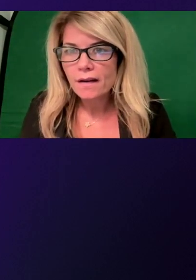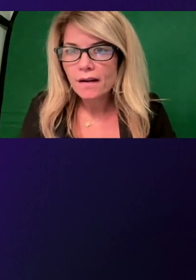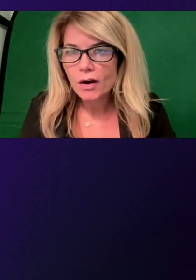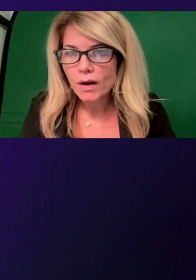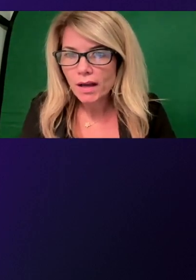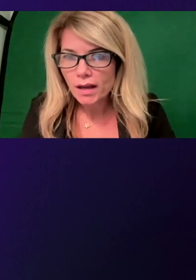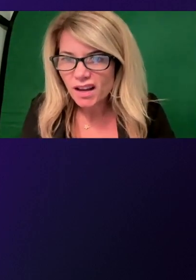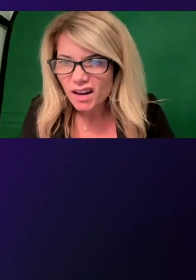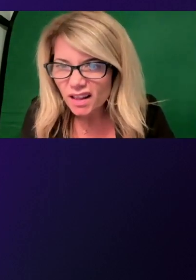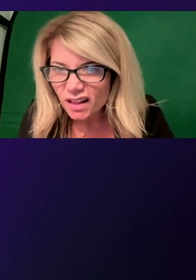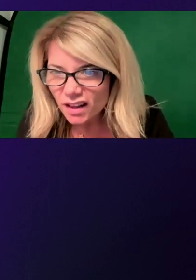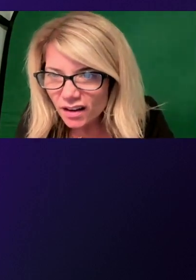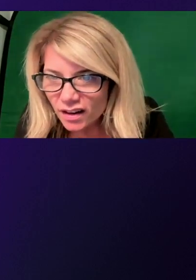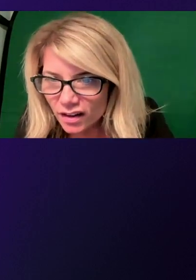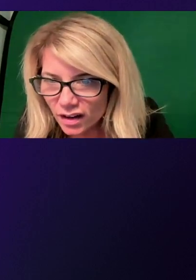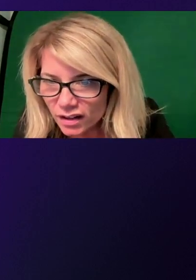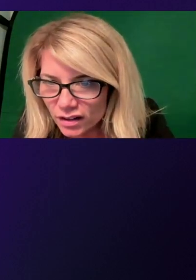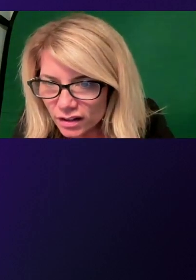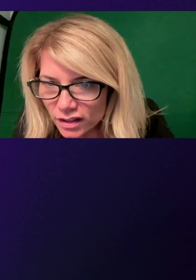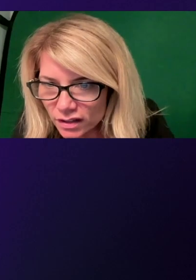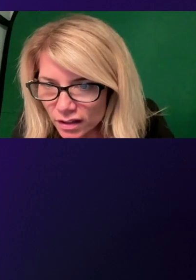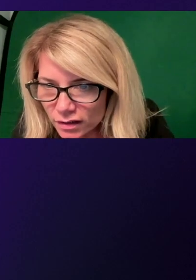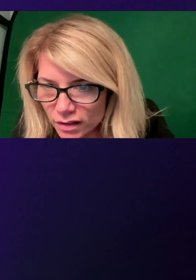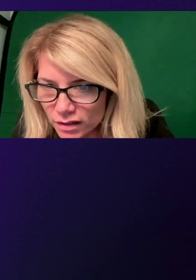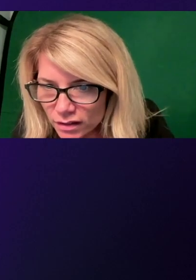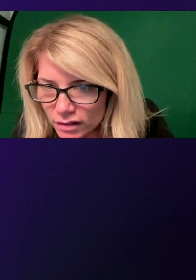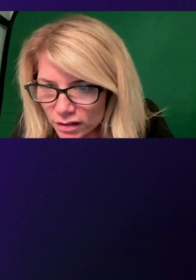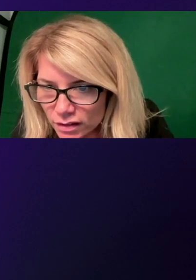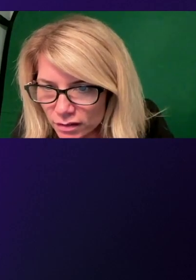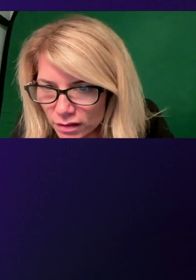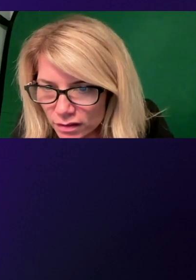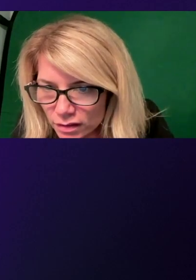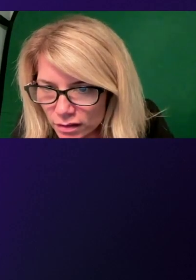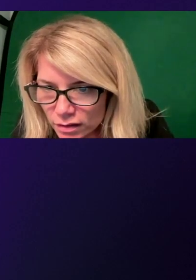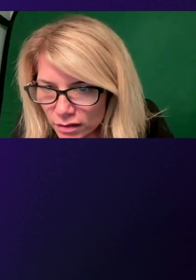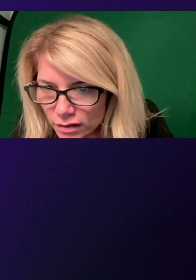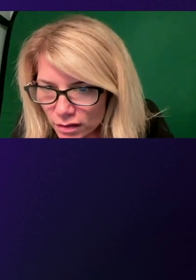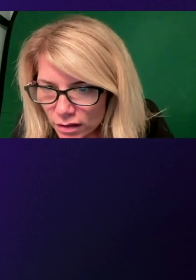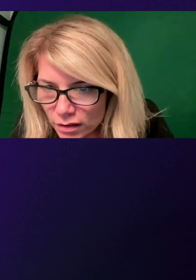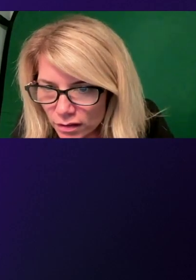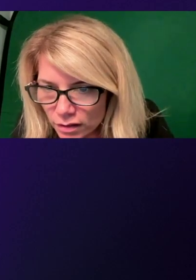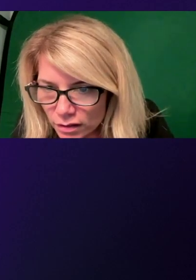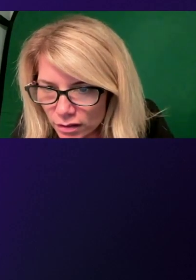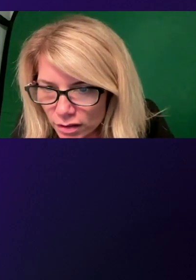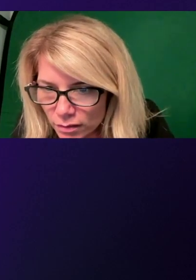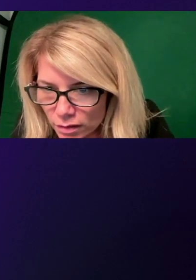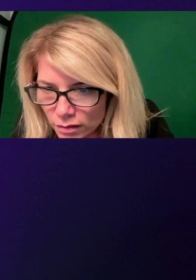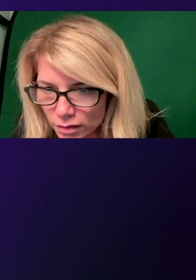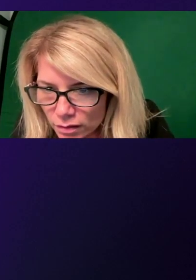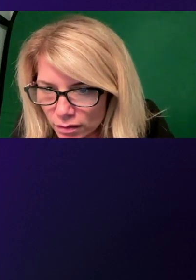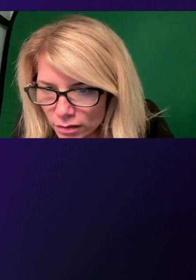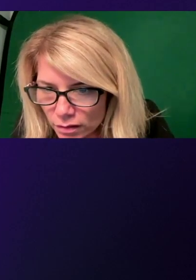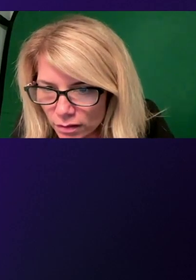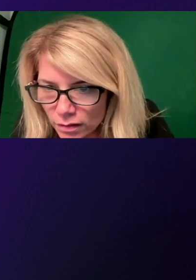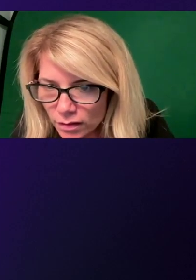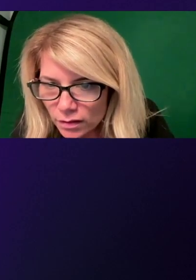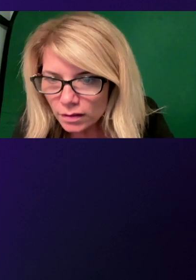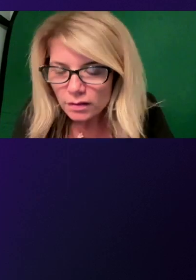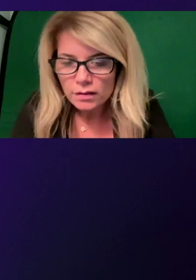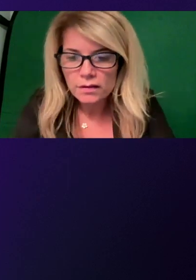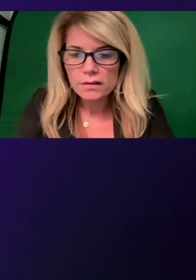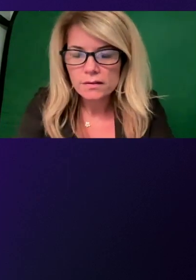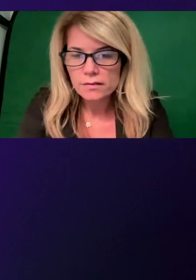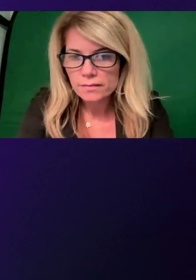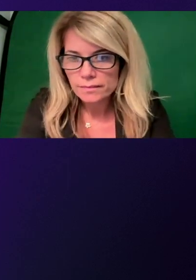instances, which are really designed for the high performance workloads. All right. This is going to be a really fun conversation, what I've actually